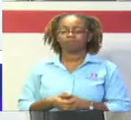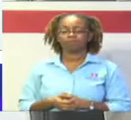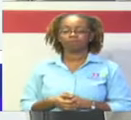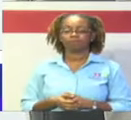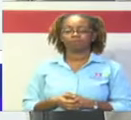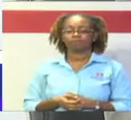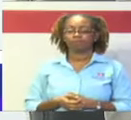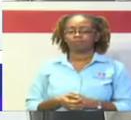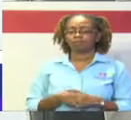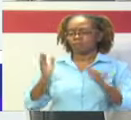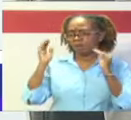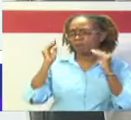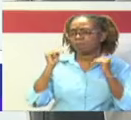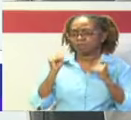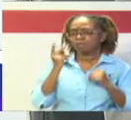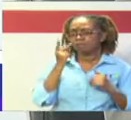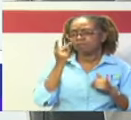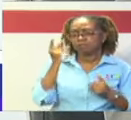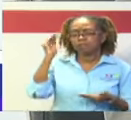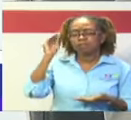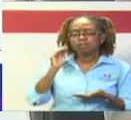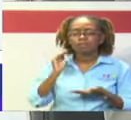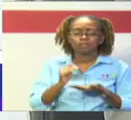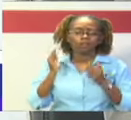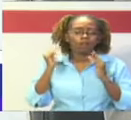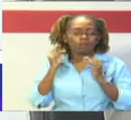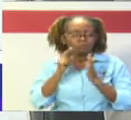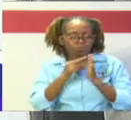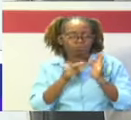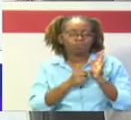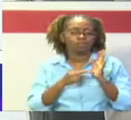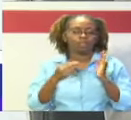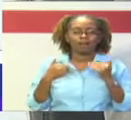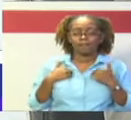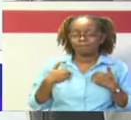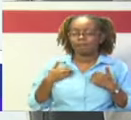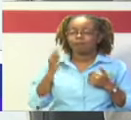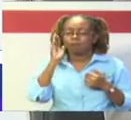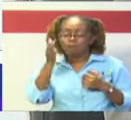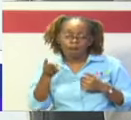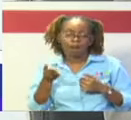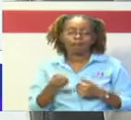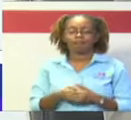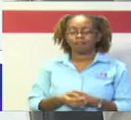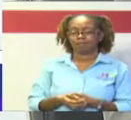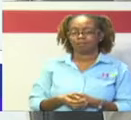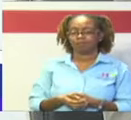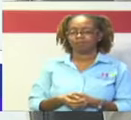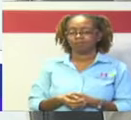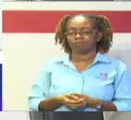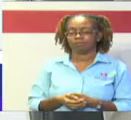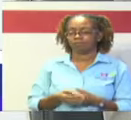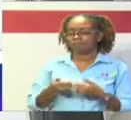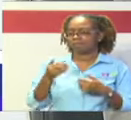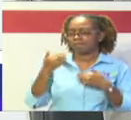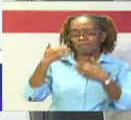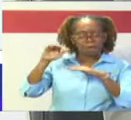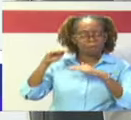the mechanisms we have in place to reduce the risk of importation do the job and to keep that risk as low as